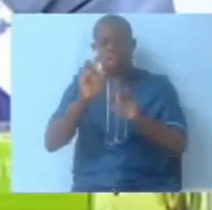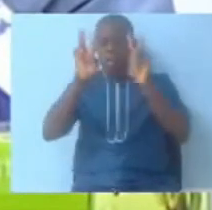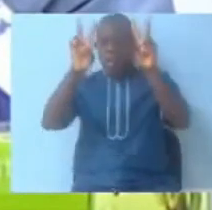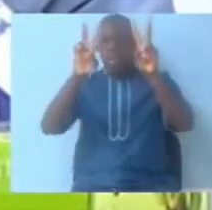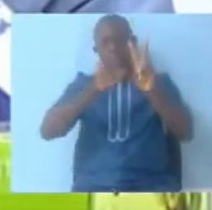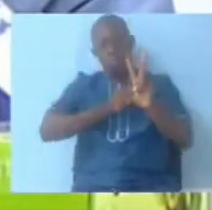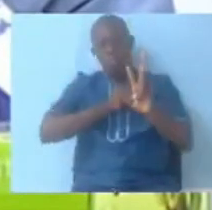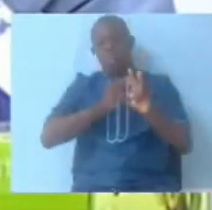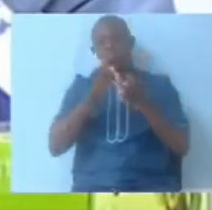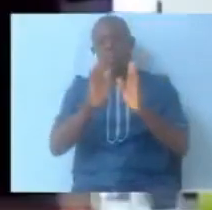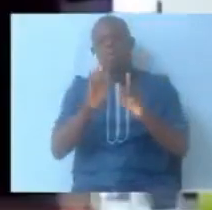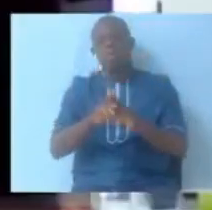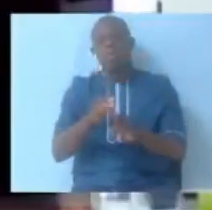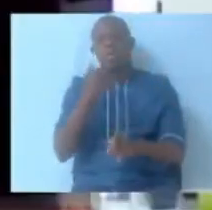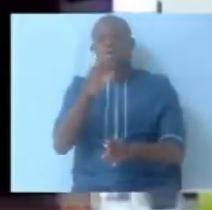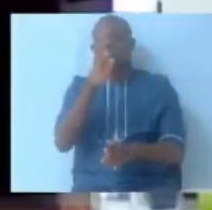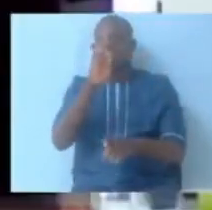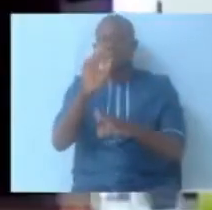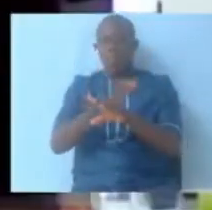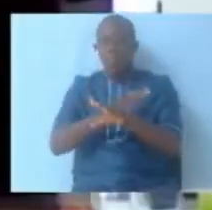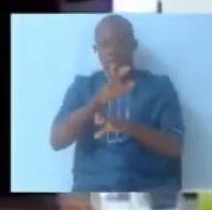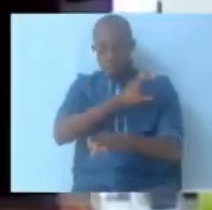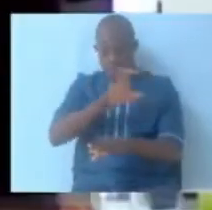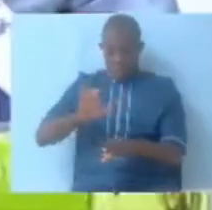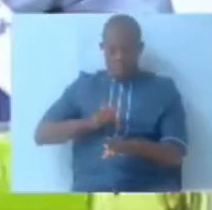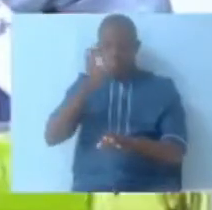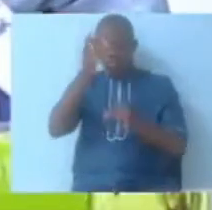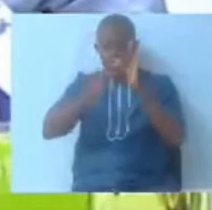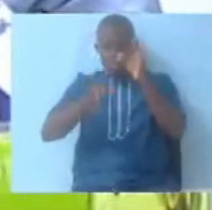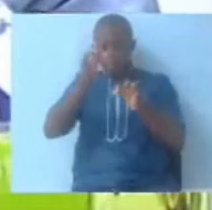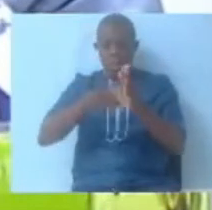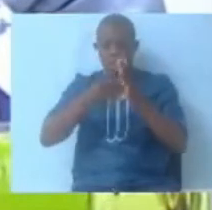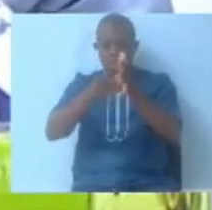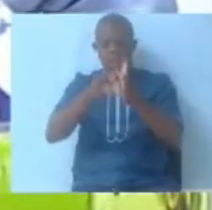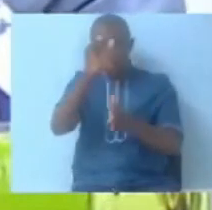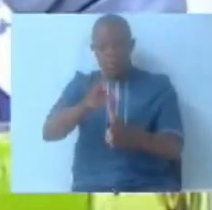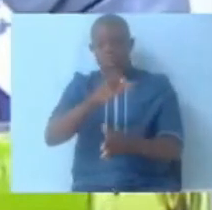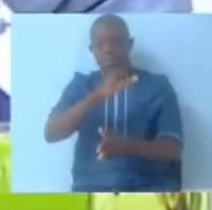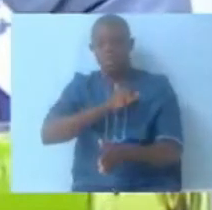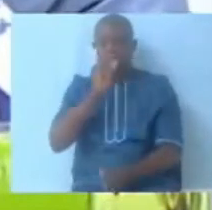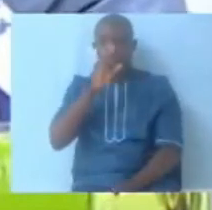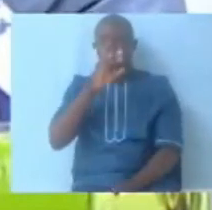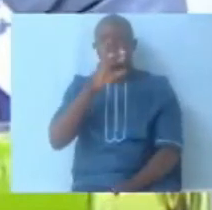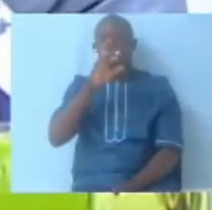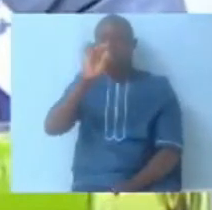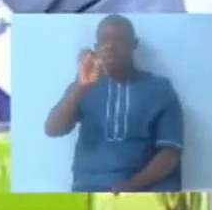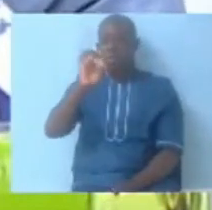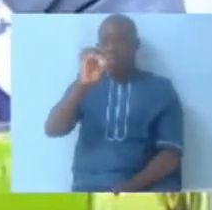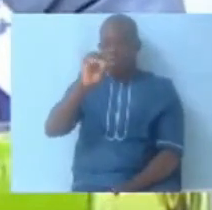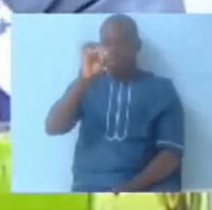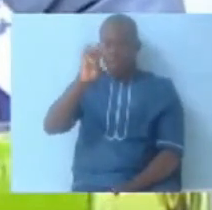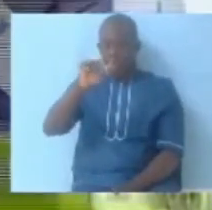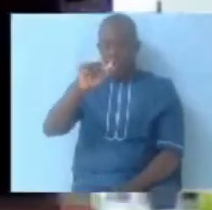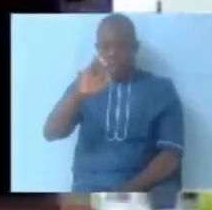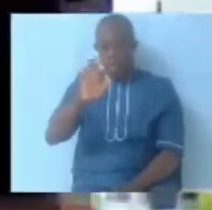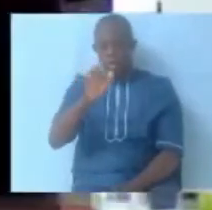manne bulo kon. Who was the Chief Justice at that time? It was Omar Al-Ghali at the time. Utumo Omar Al-Ghali atelom kolu nyatong koti